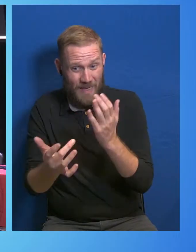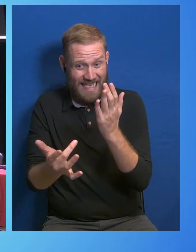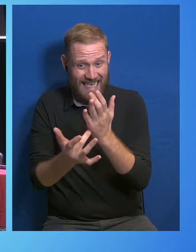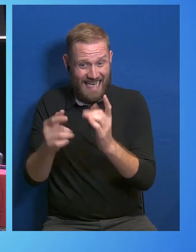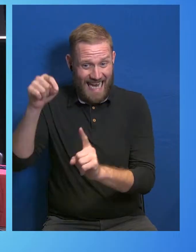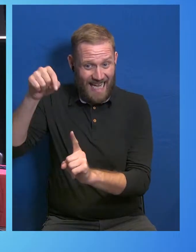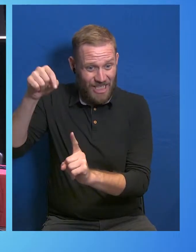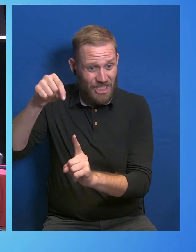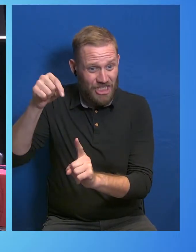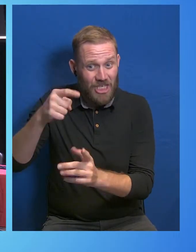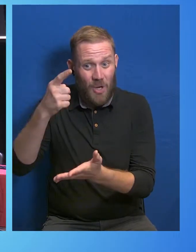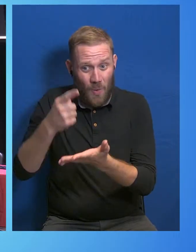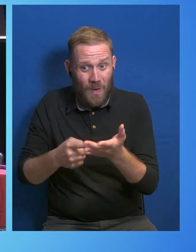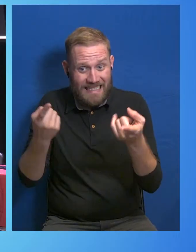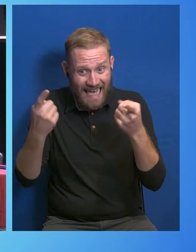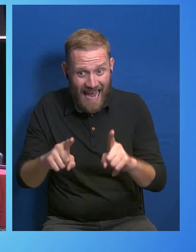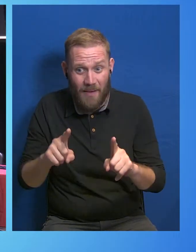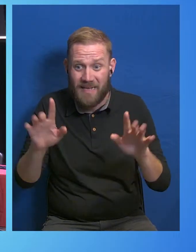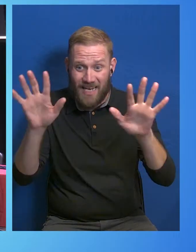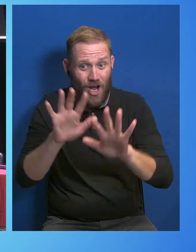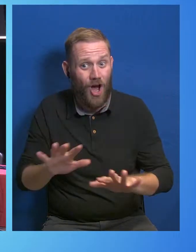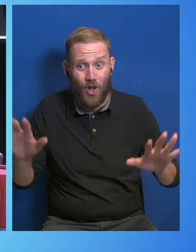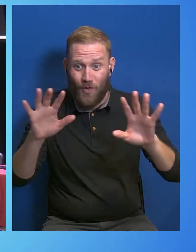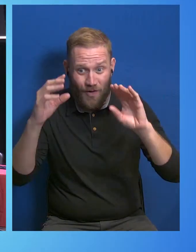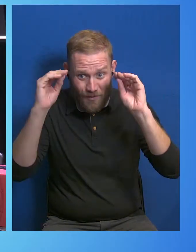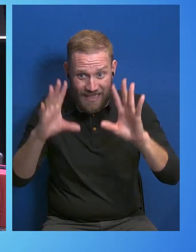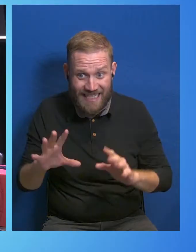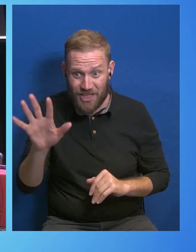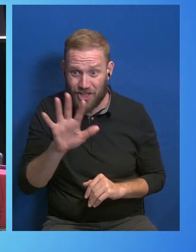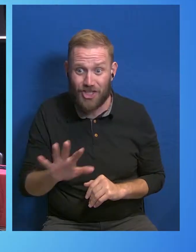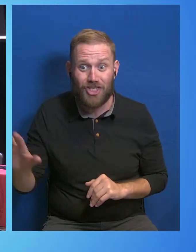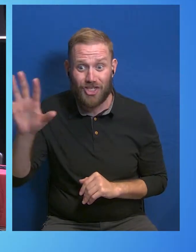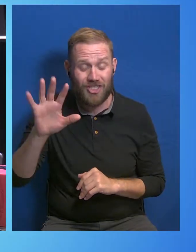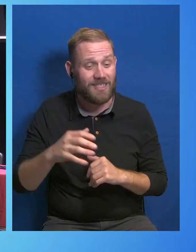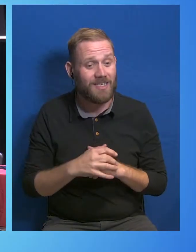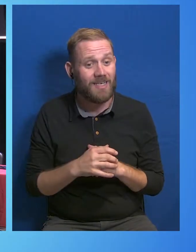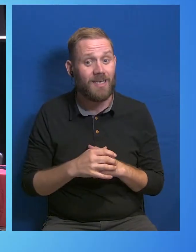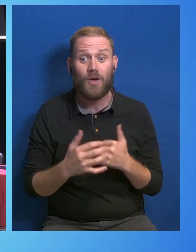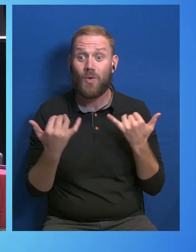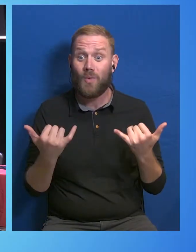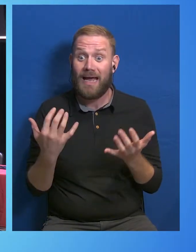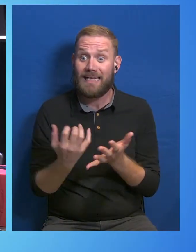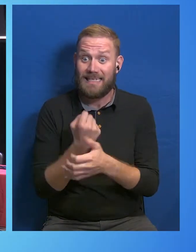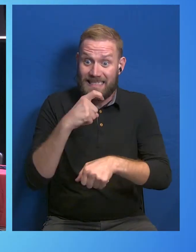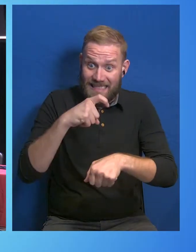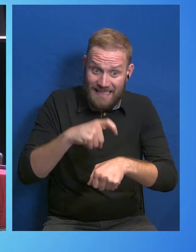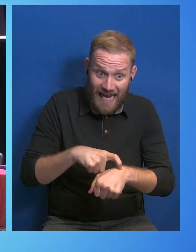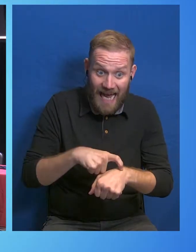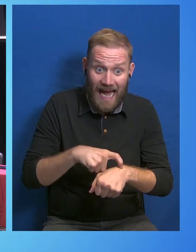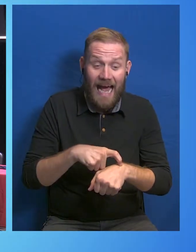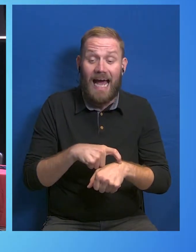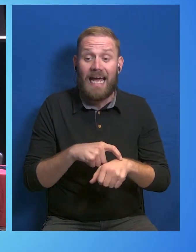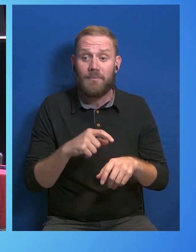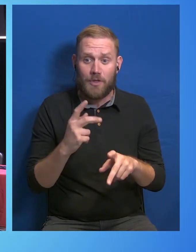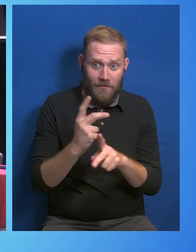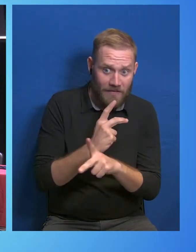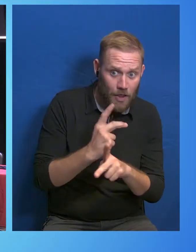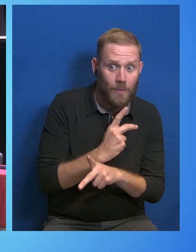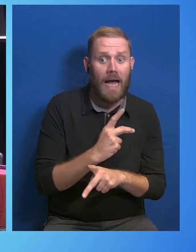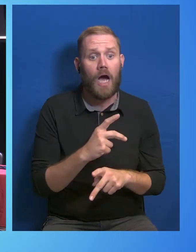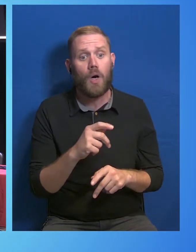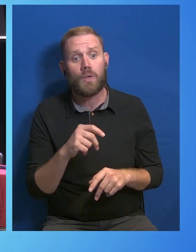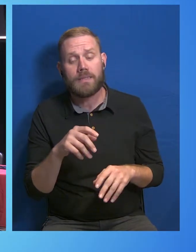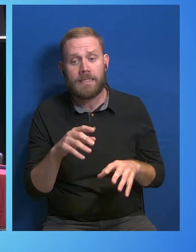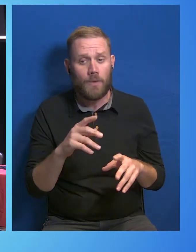technology is what's happening with teachers out in the field. We have time here today to rest with the technology. We got a little